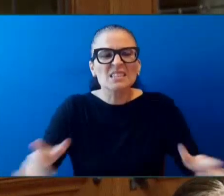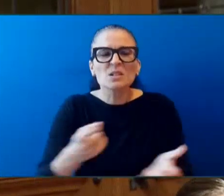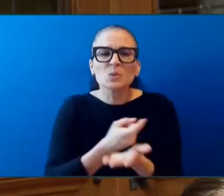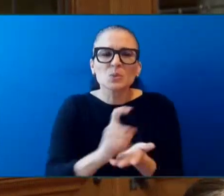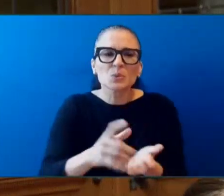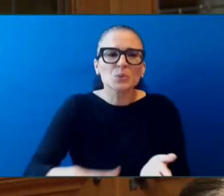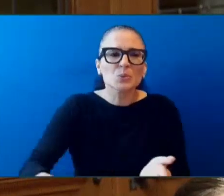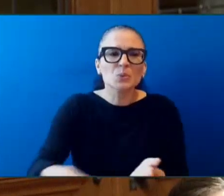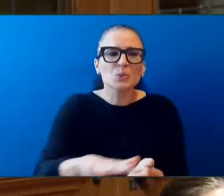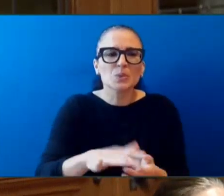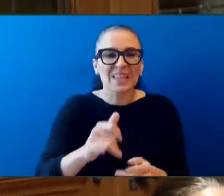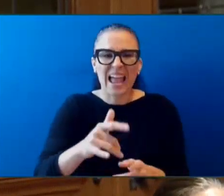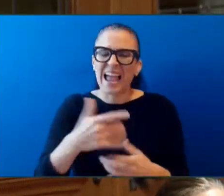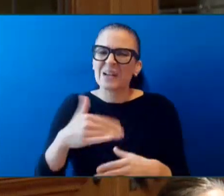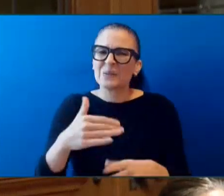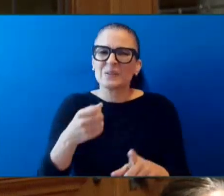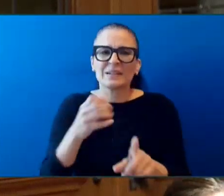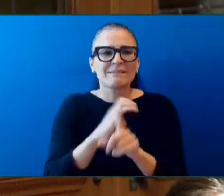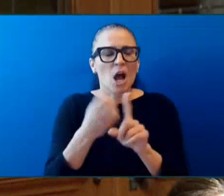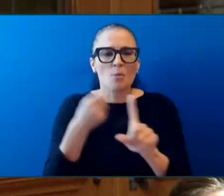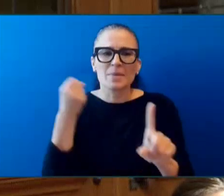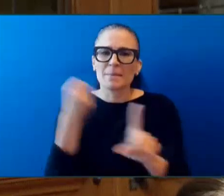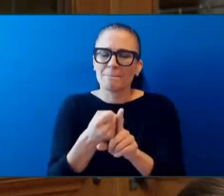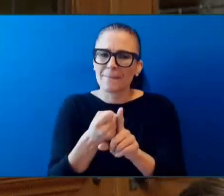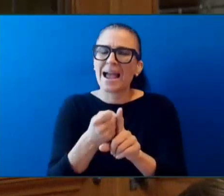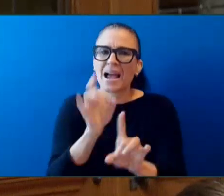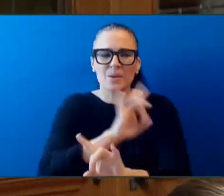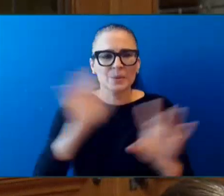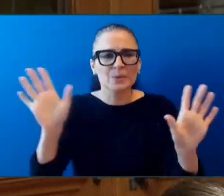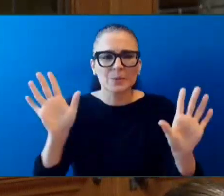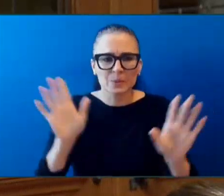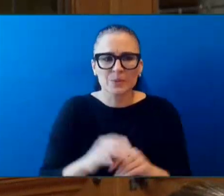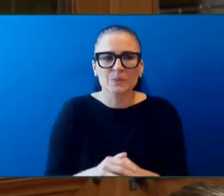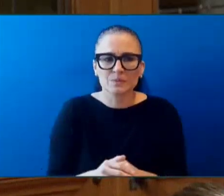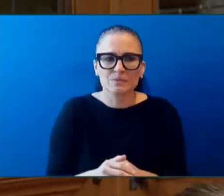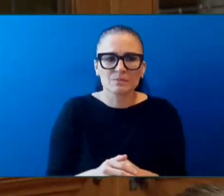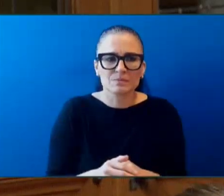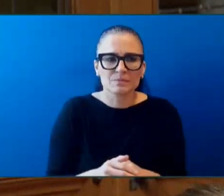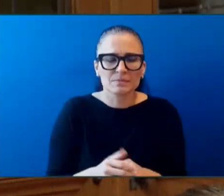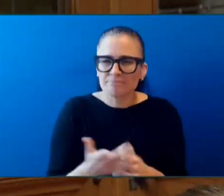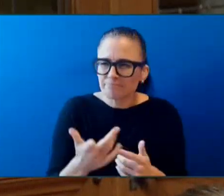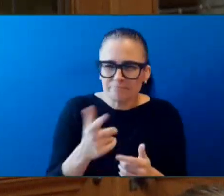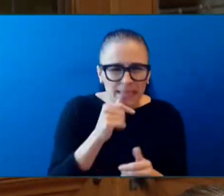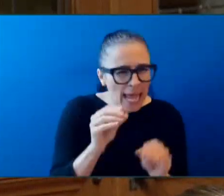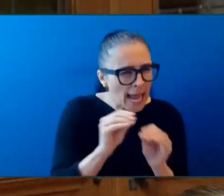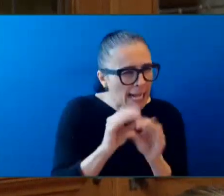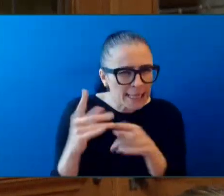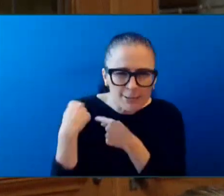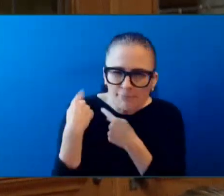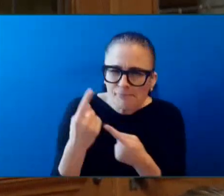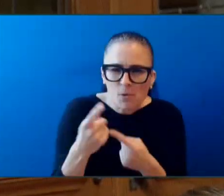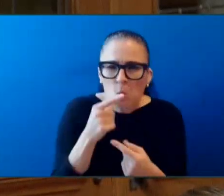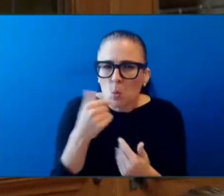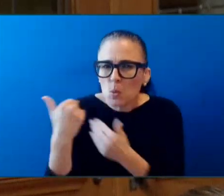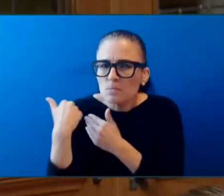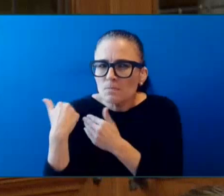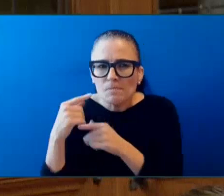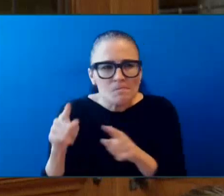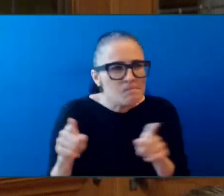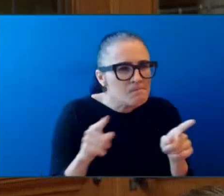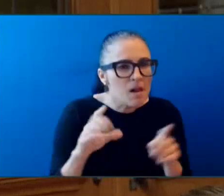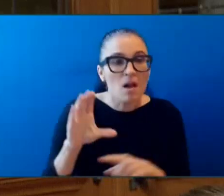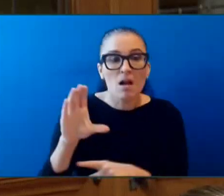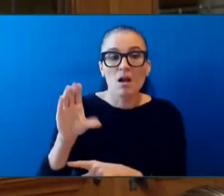takes responsibility. Comox First Nation and residents of the region can't get answers to which ministry is responsible for regulating and